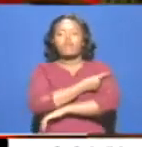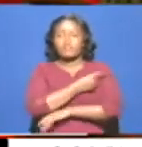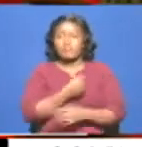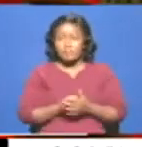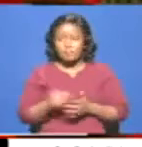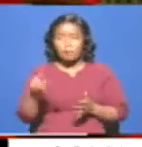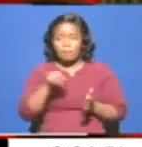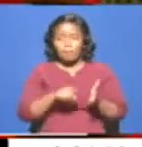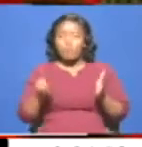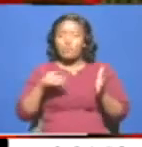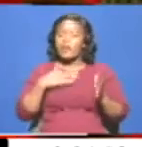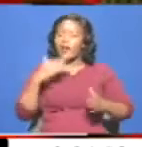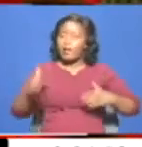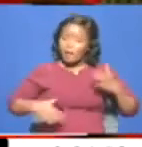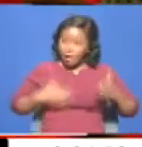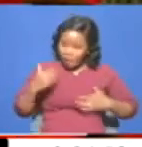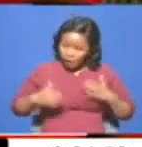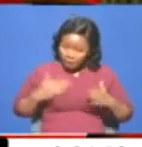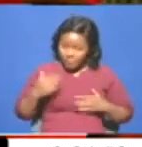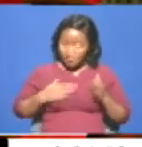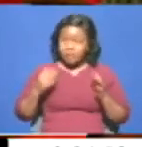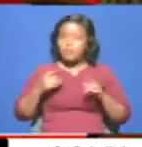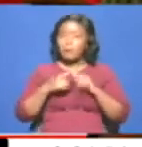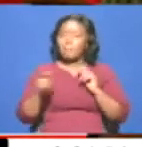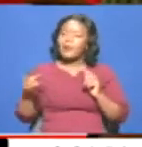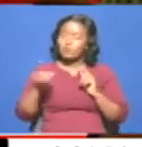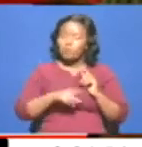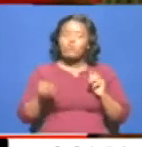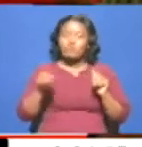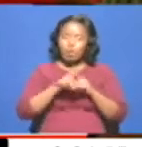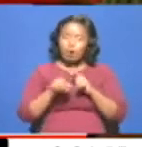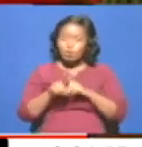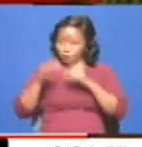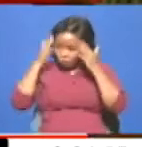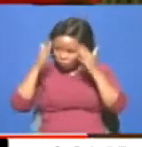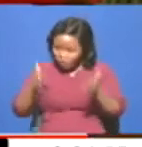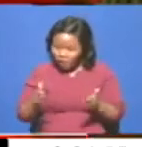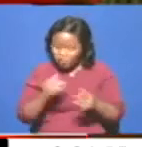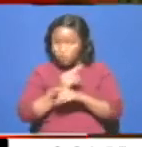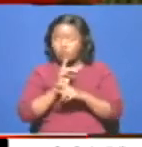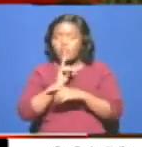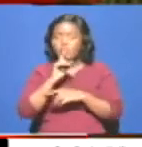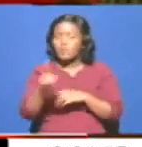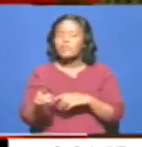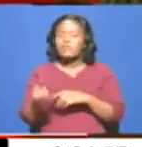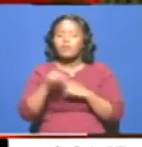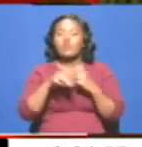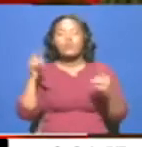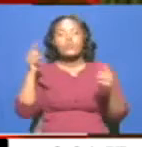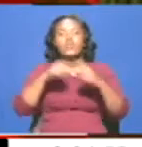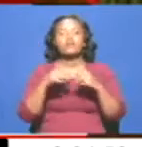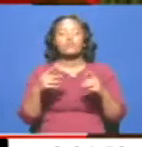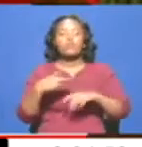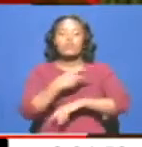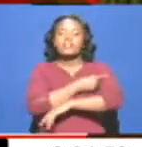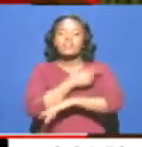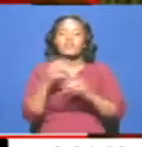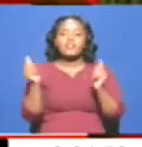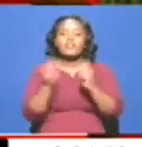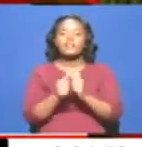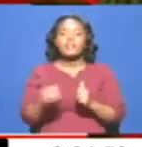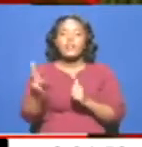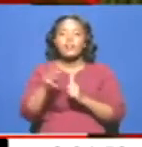but we are still having our eyes on the target. Remember, we have still aiming at 10 million by December.